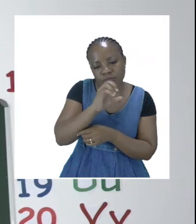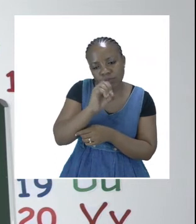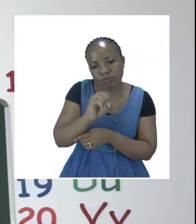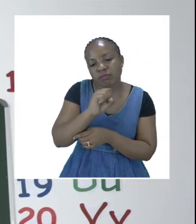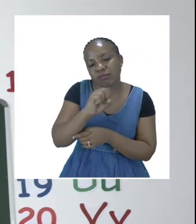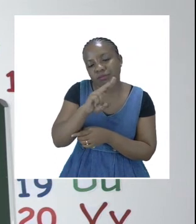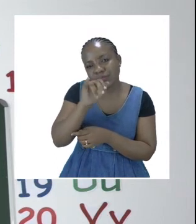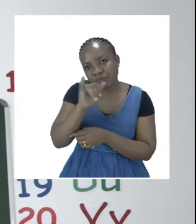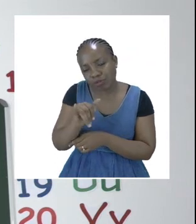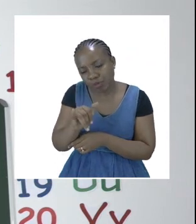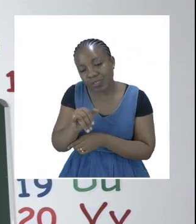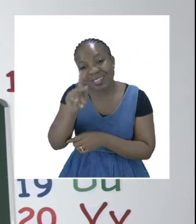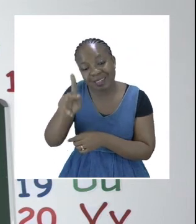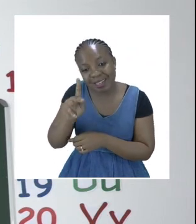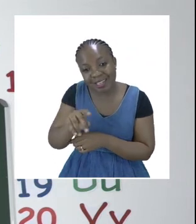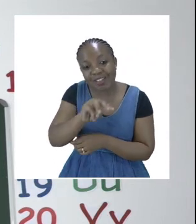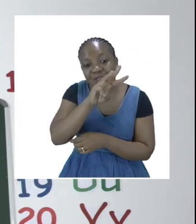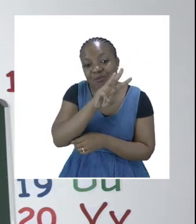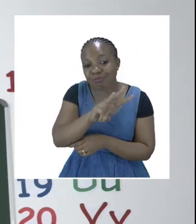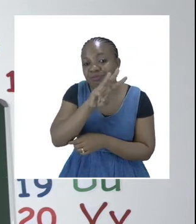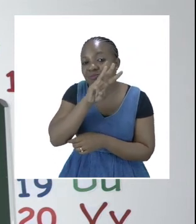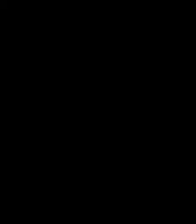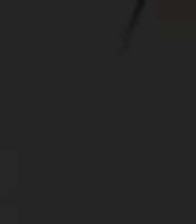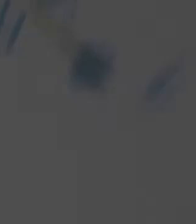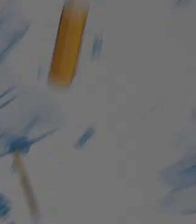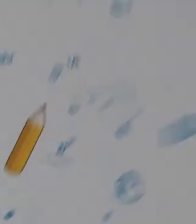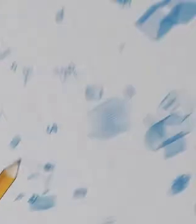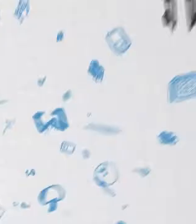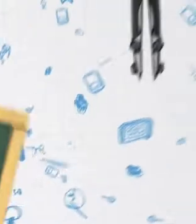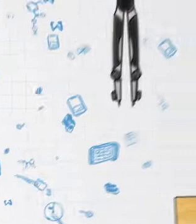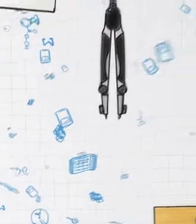our website, Zoshi Online.